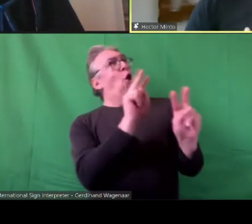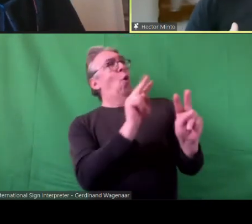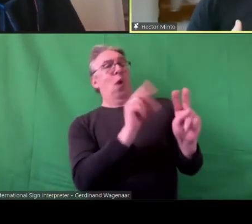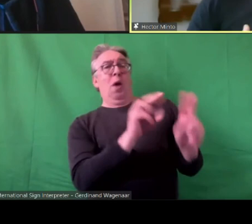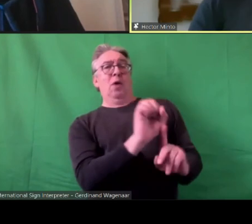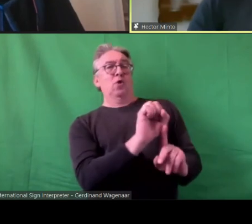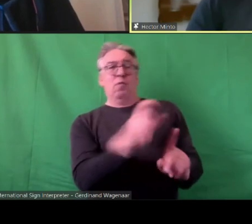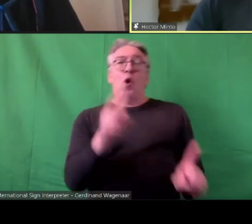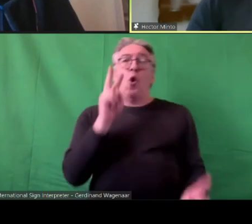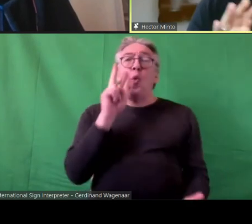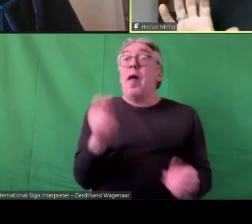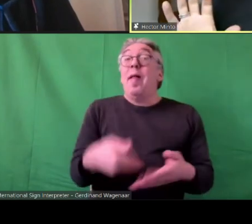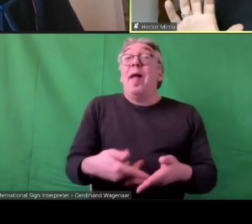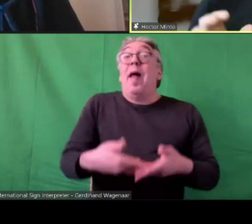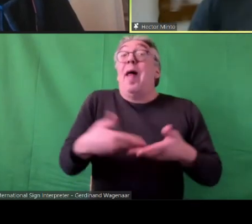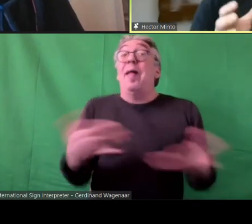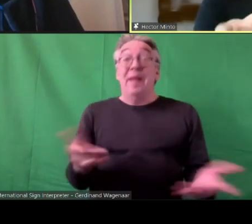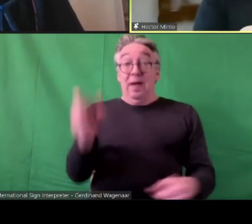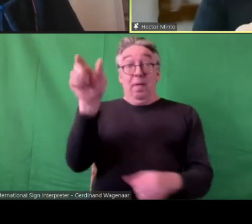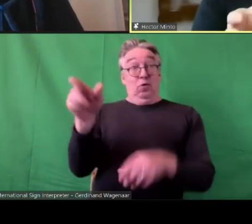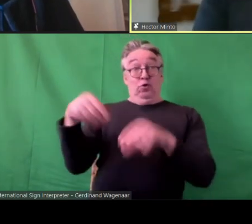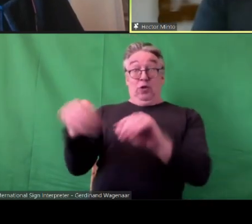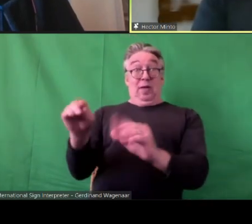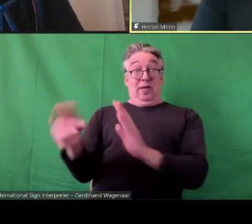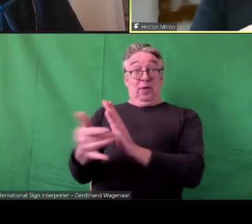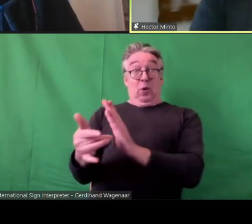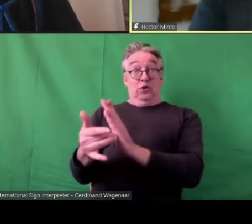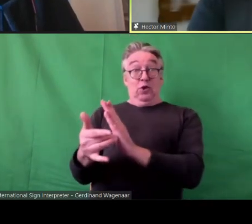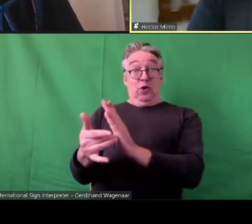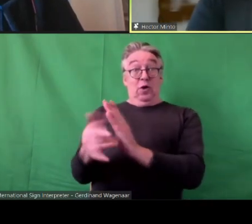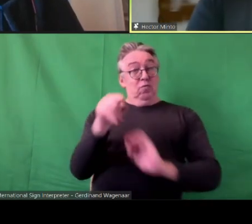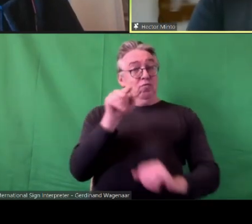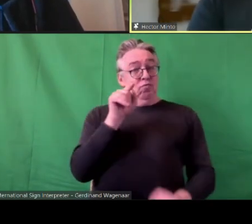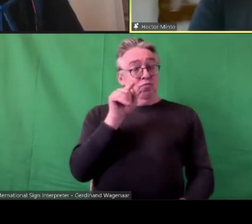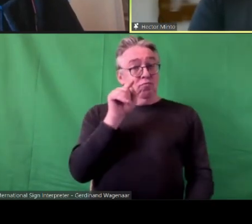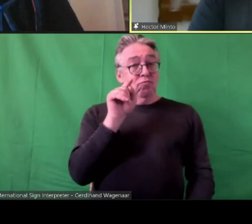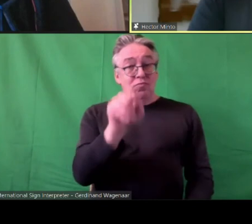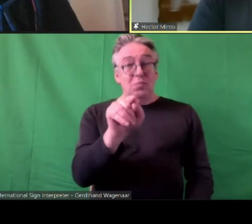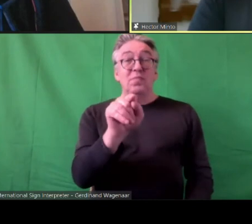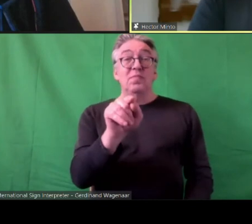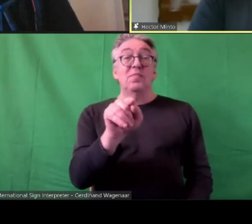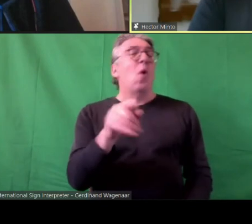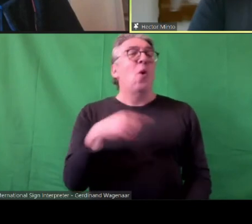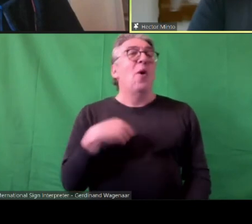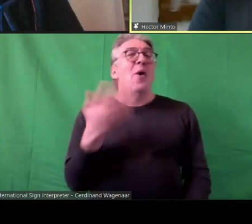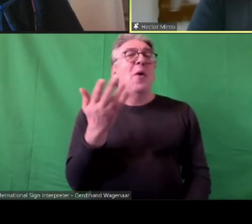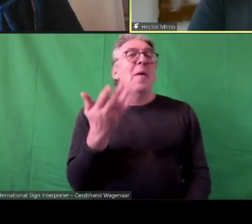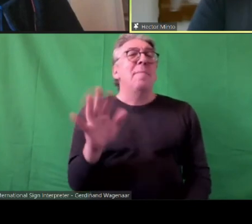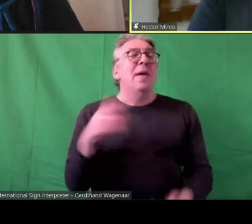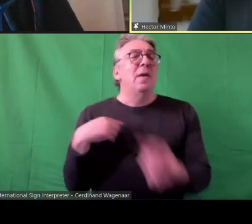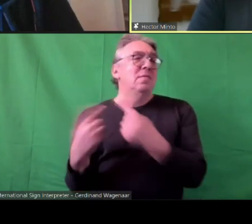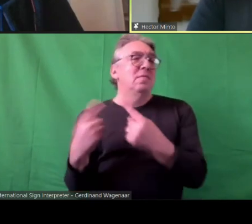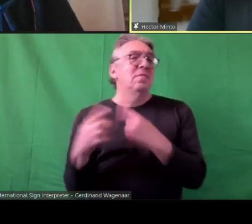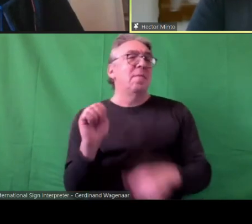any technology vendor. And I include our trusted partners, Accenture, in this. You know, we have some great conversations with Accenture globally about